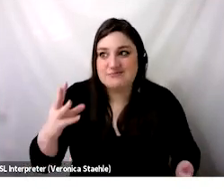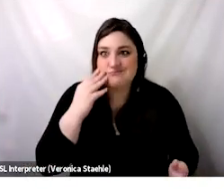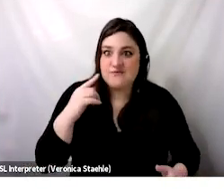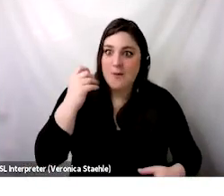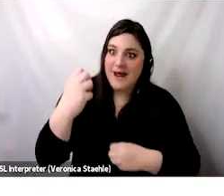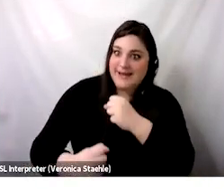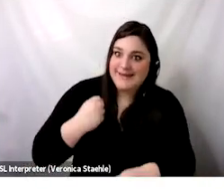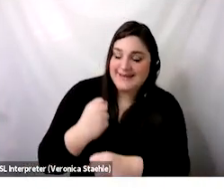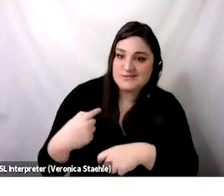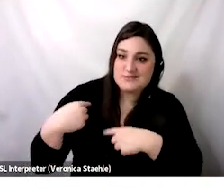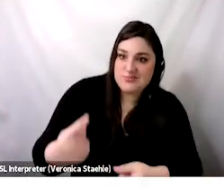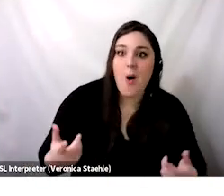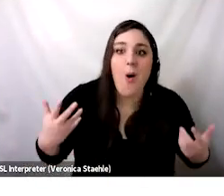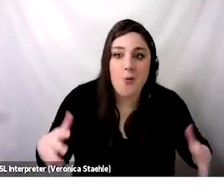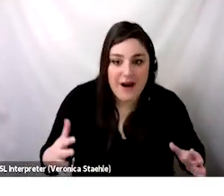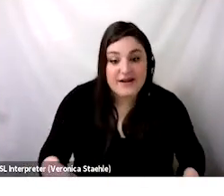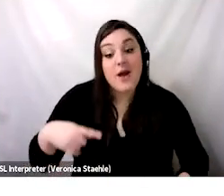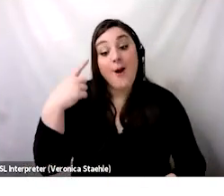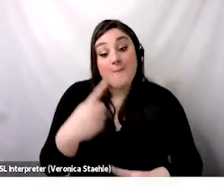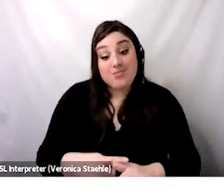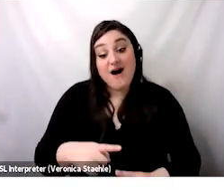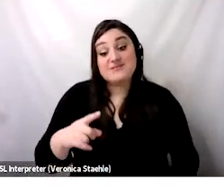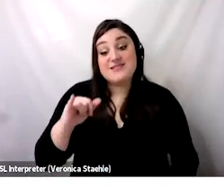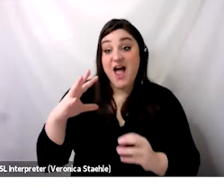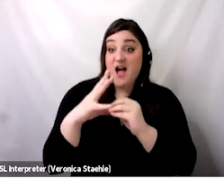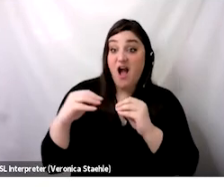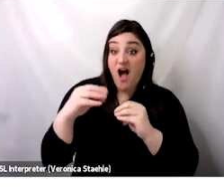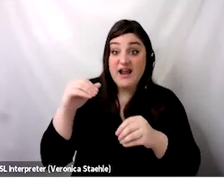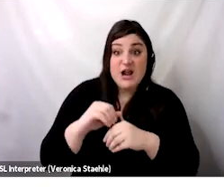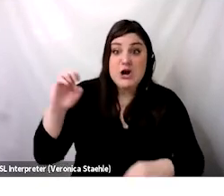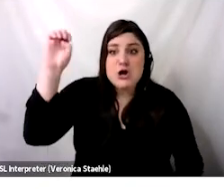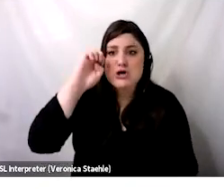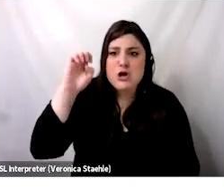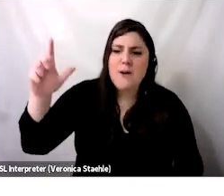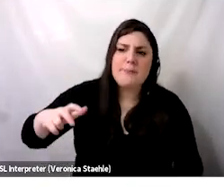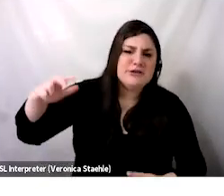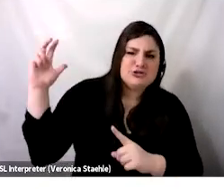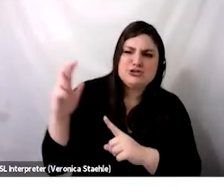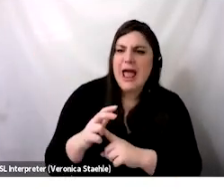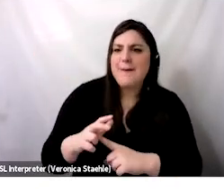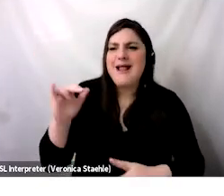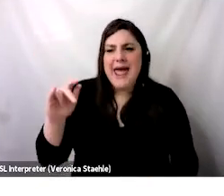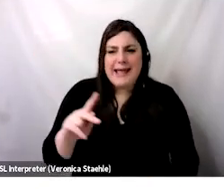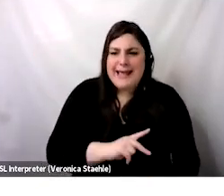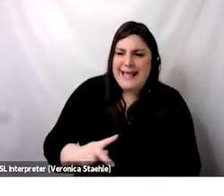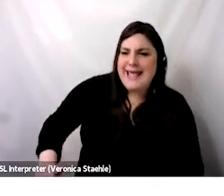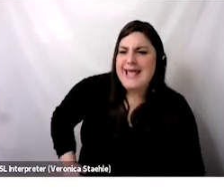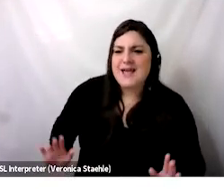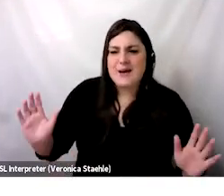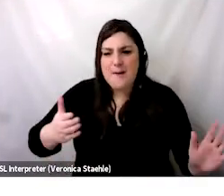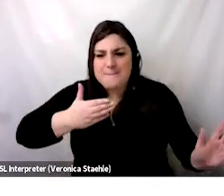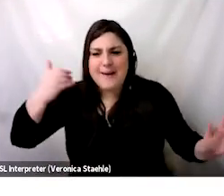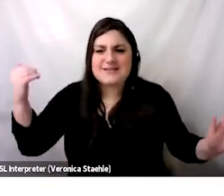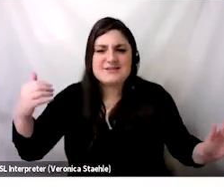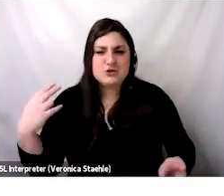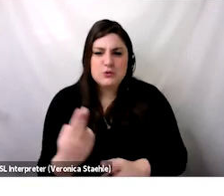that cotton in Europe was like king. I mean, people wanted to wear cotton clothes. I mean, that was like royalty. And